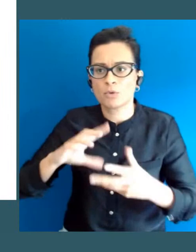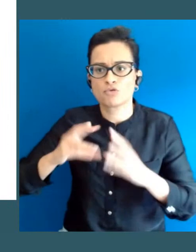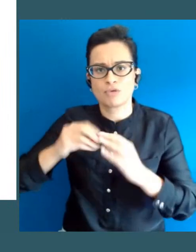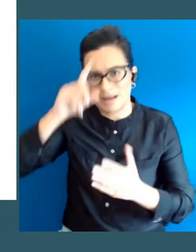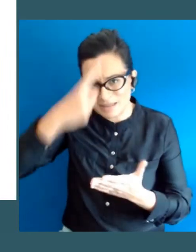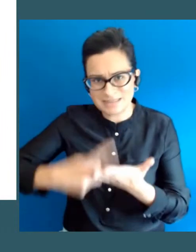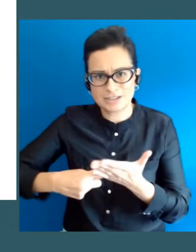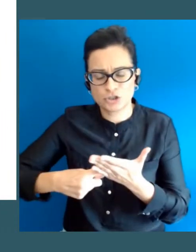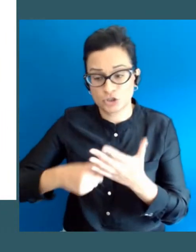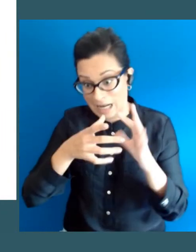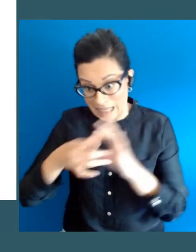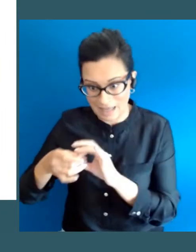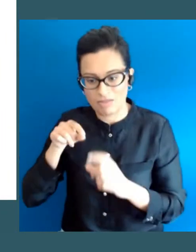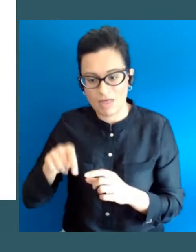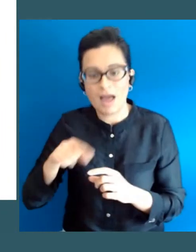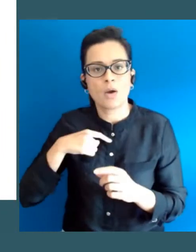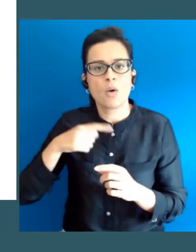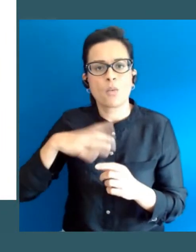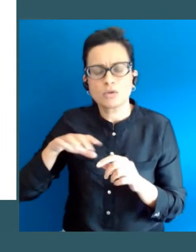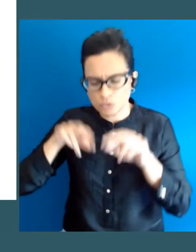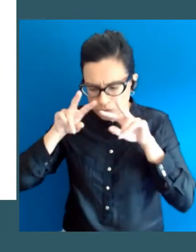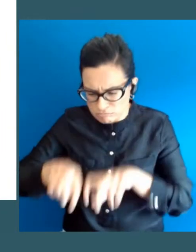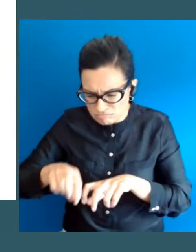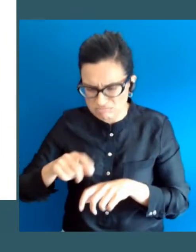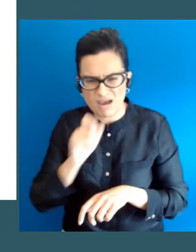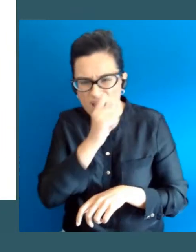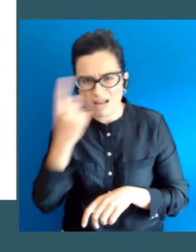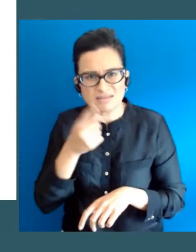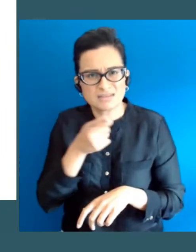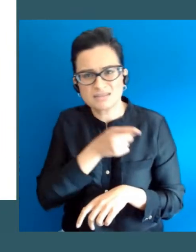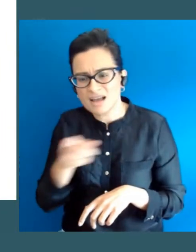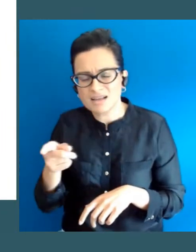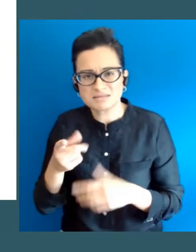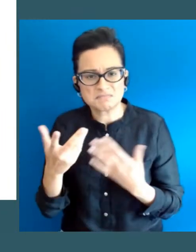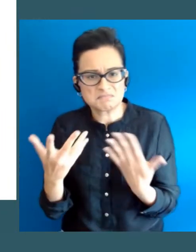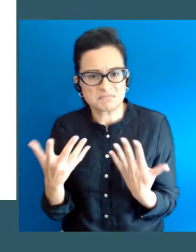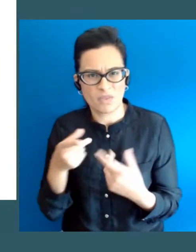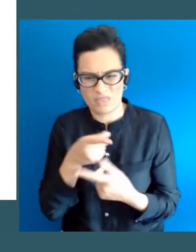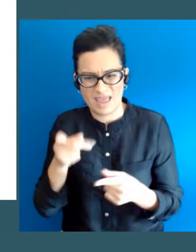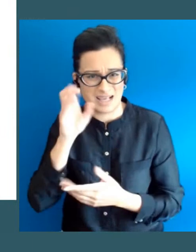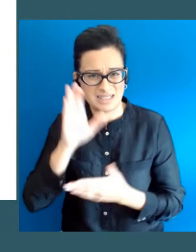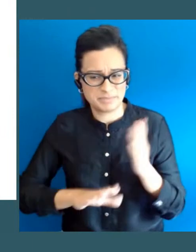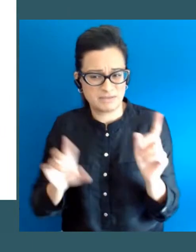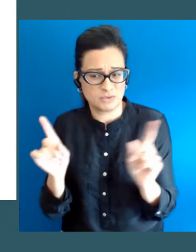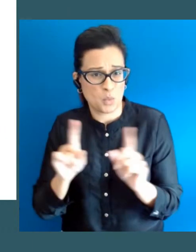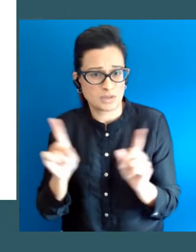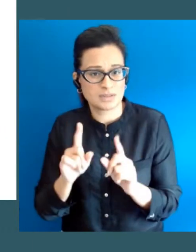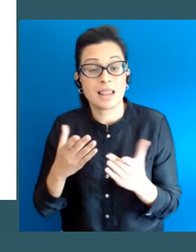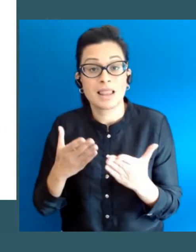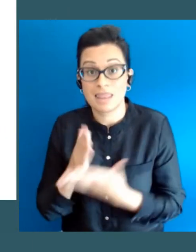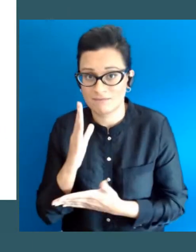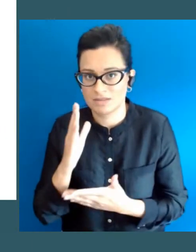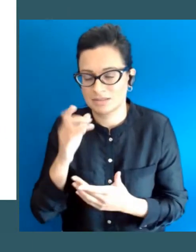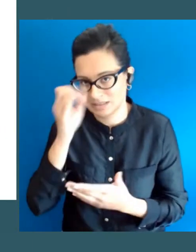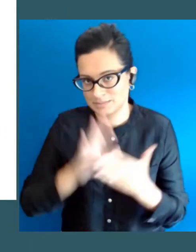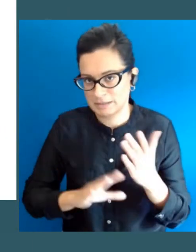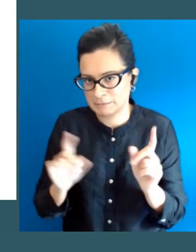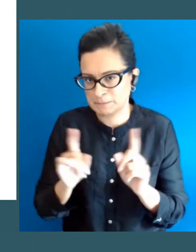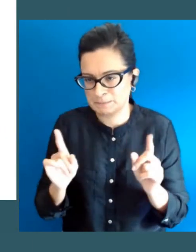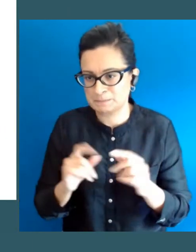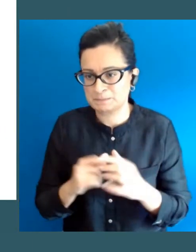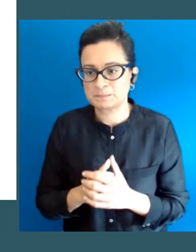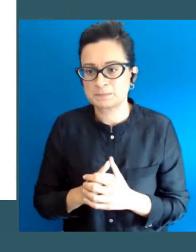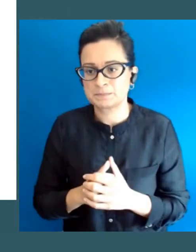want to actually better understand what people, their experiences, their lived experiences. And so we went out and